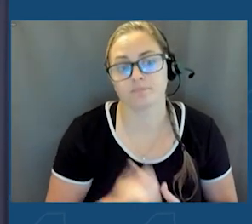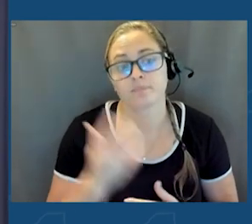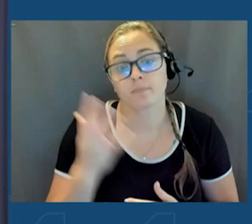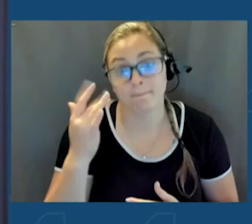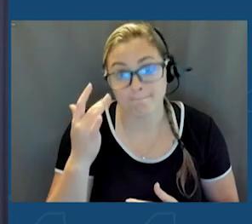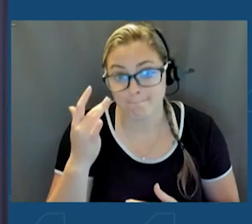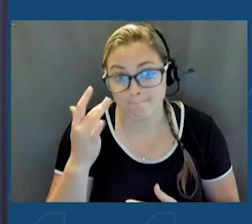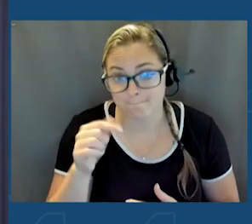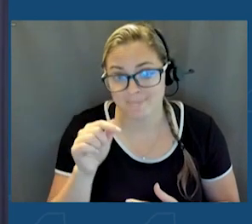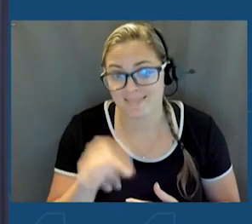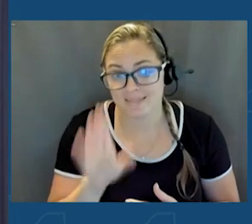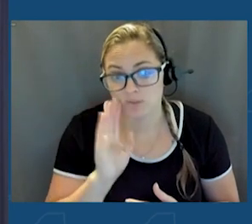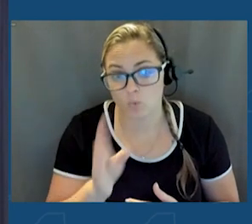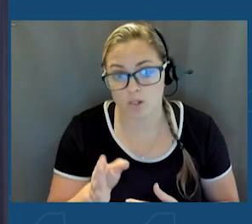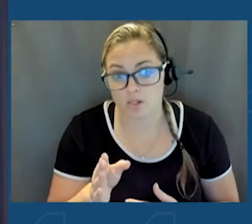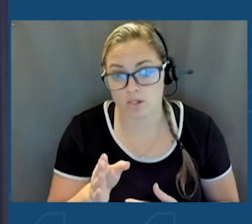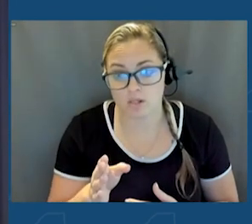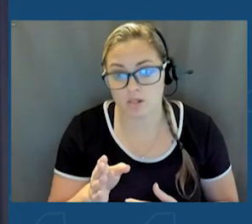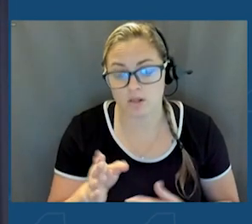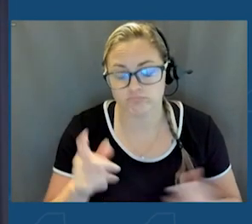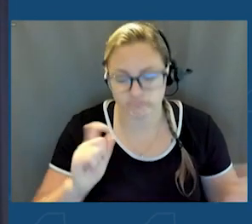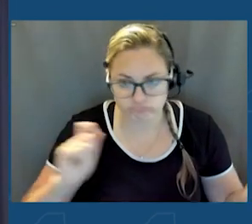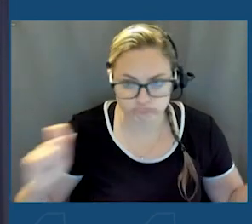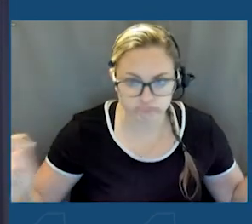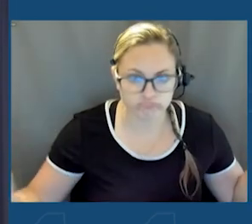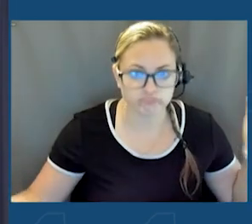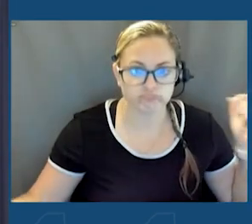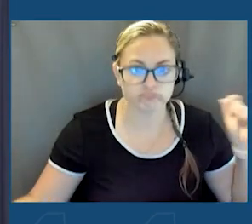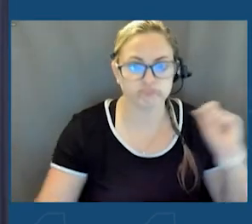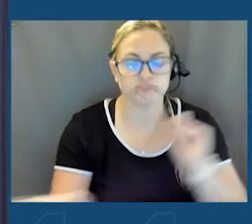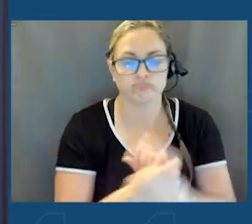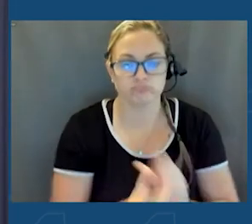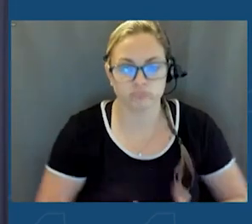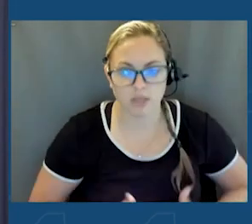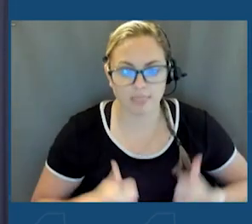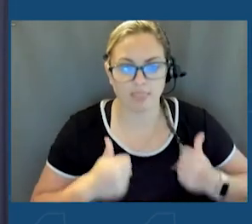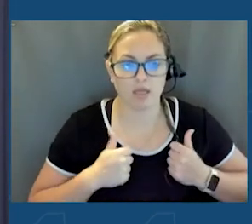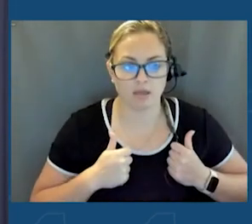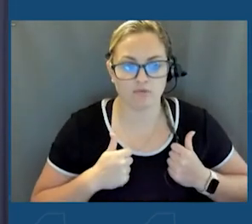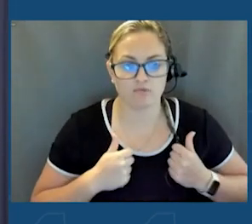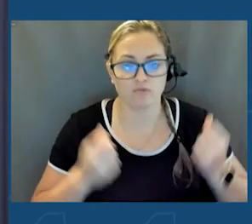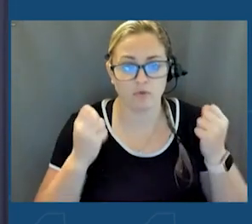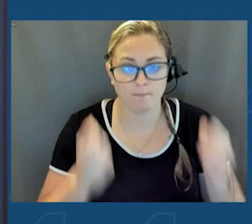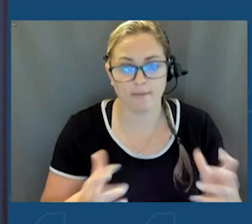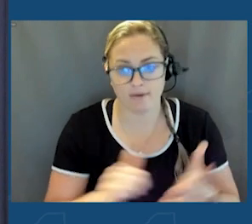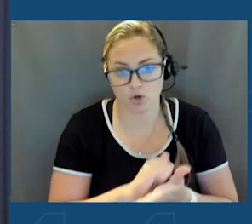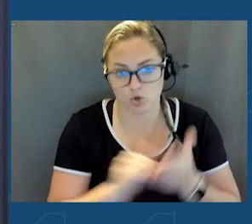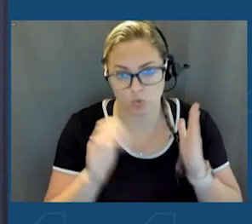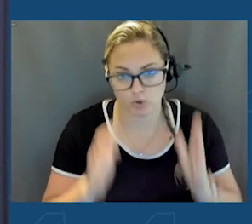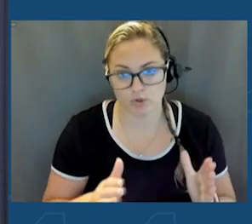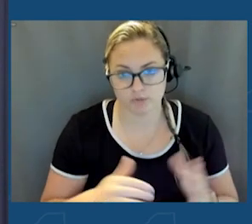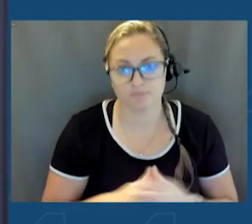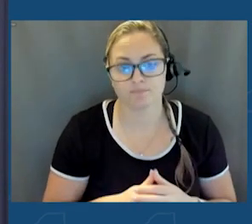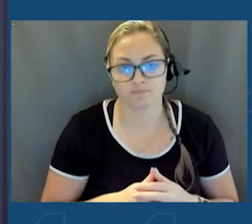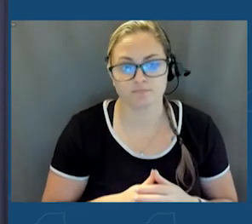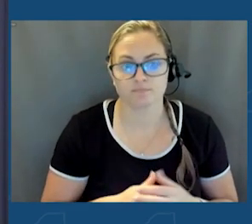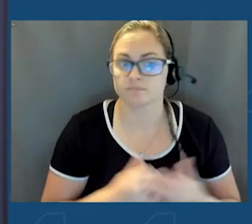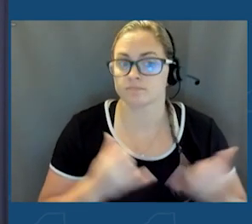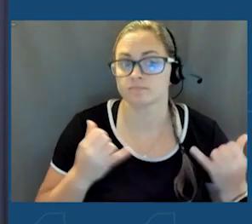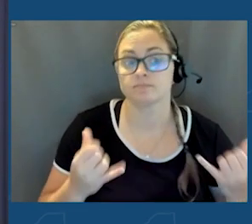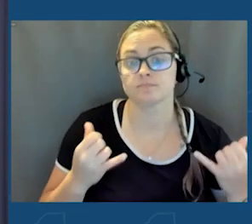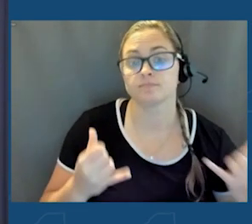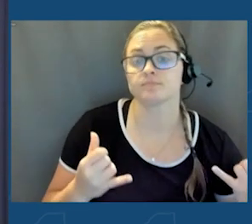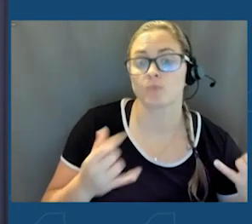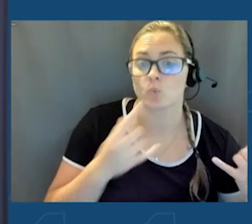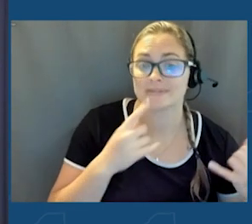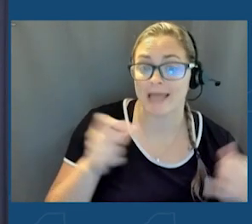because this is going to dramatically change the lives of countless number of New Yorkers. Today, we're saying